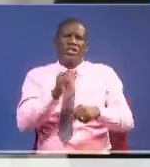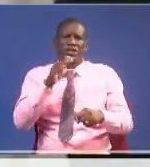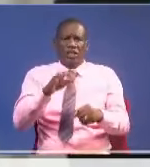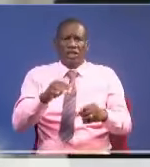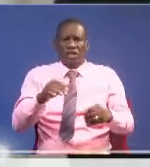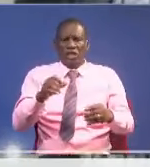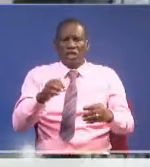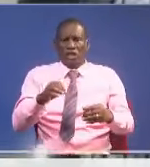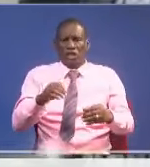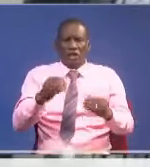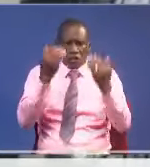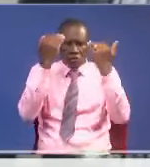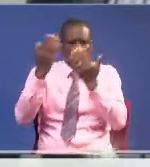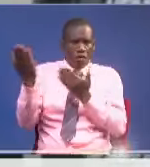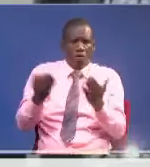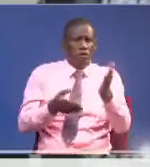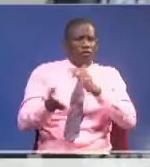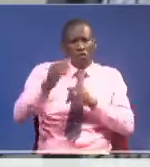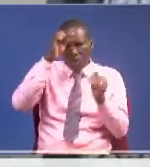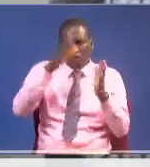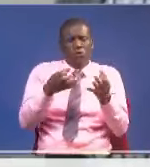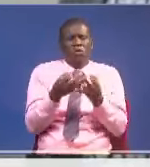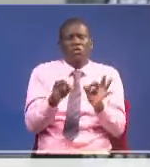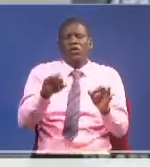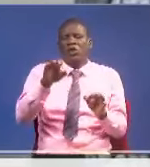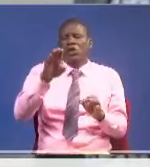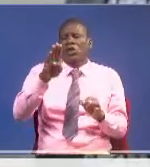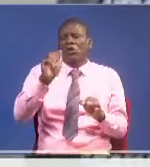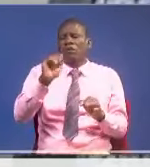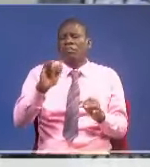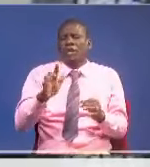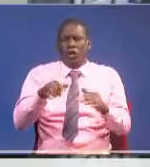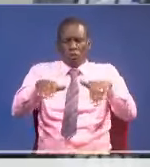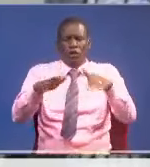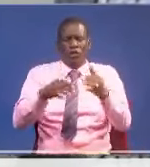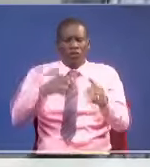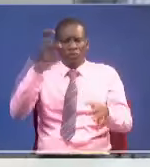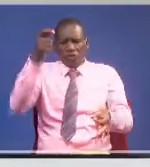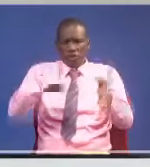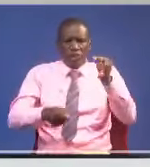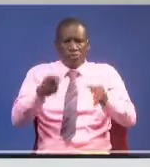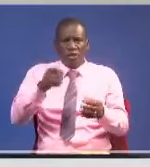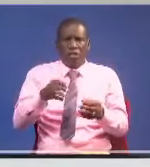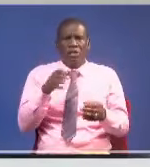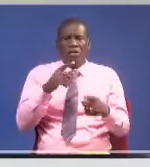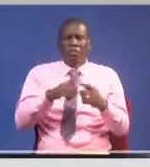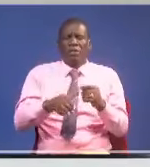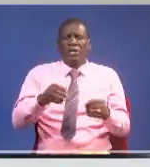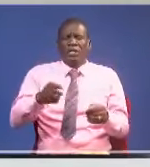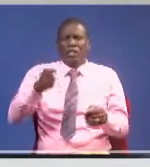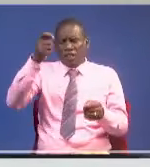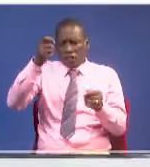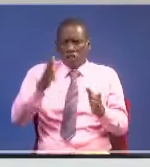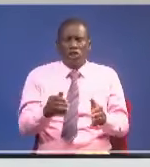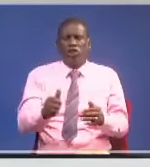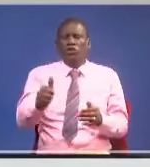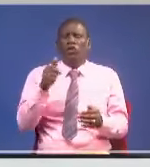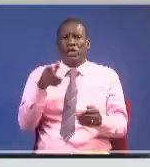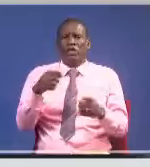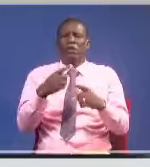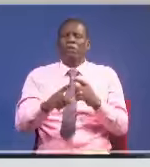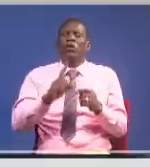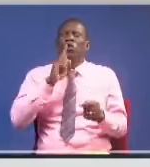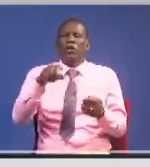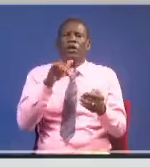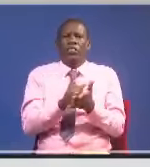requested the court to allow the former governor to be released on bail pending the sentencing, a request that was denied by Chief Magistrate Ndioki,